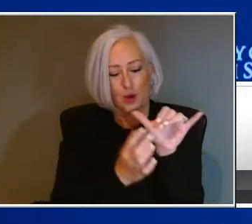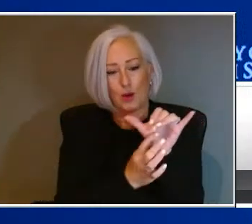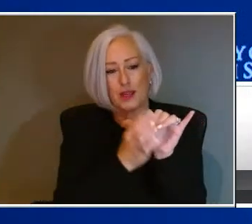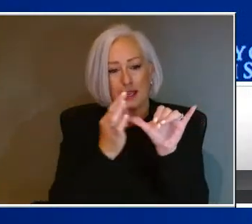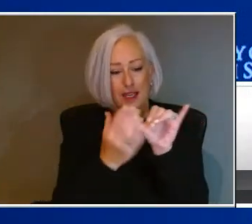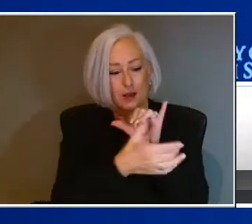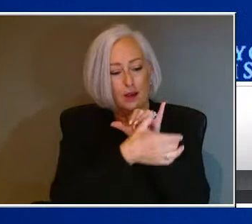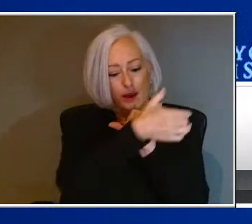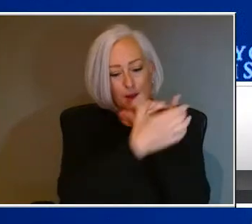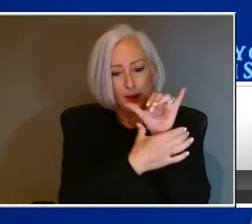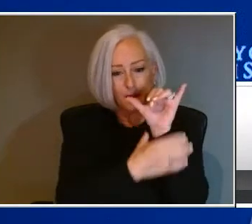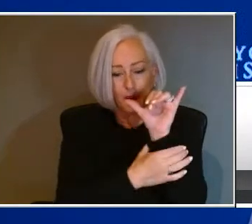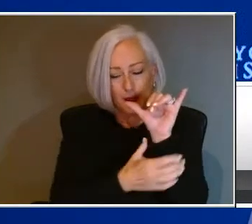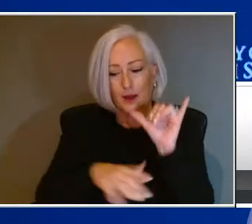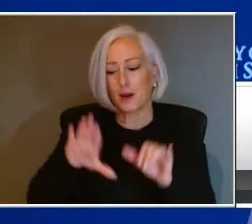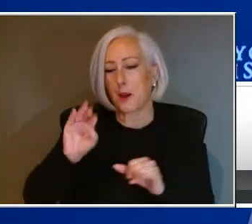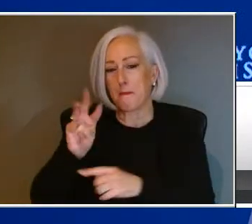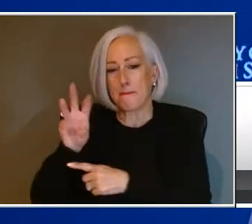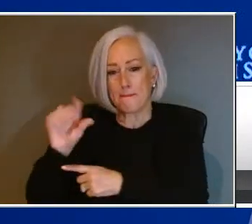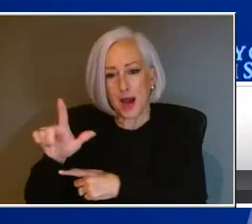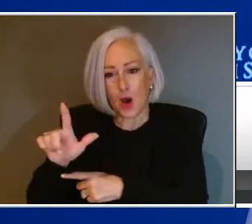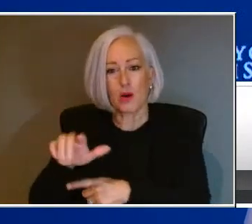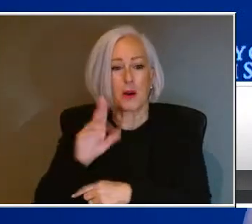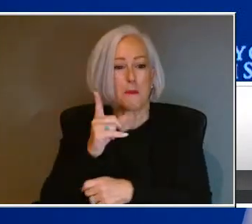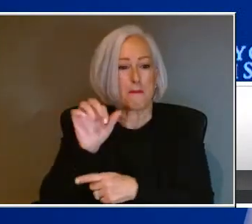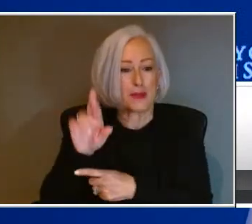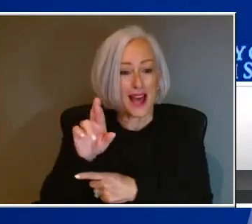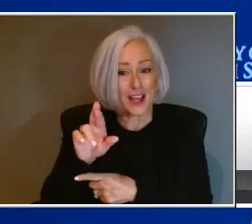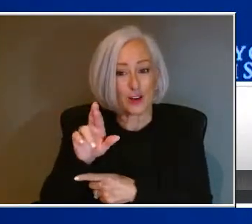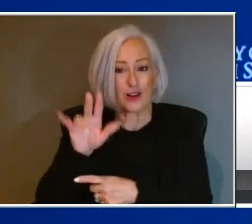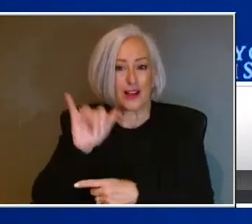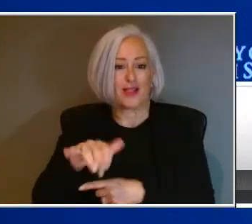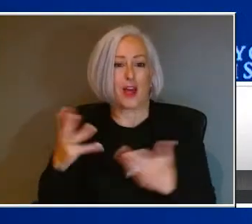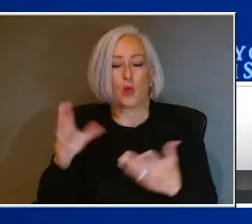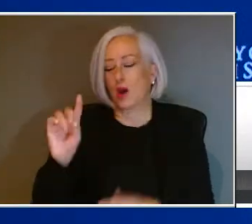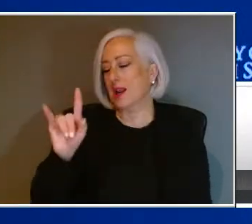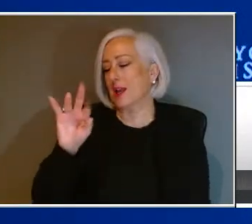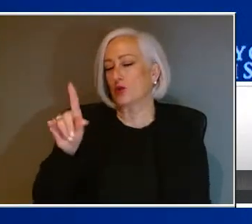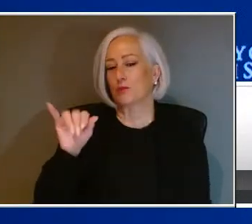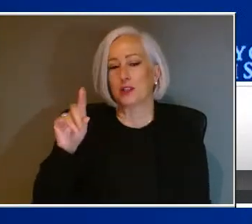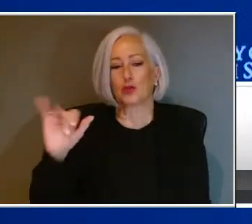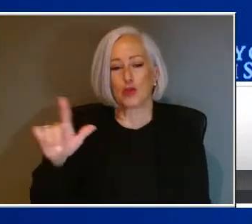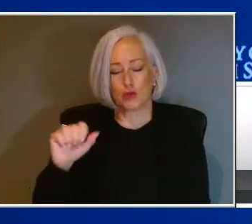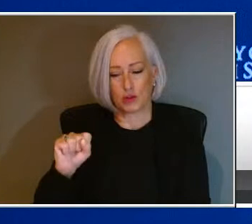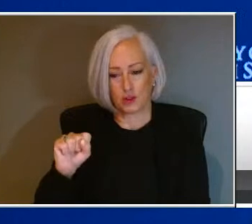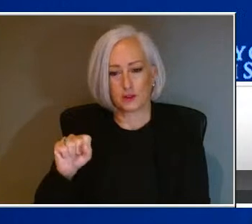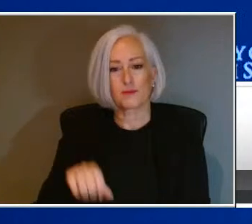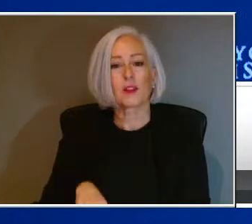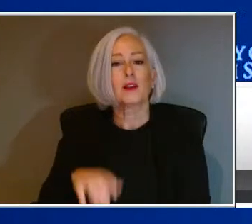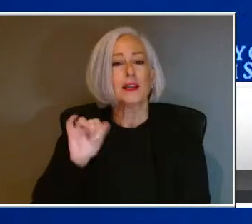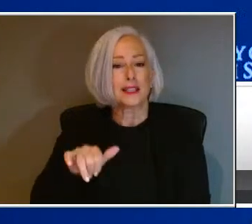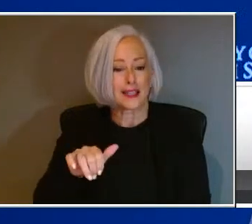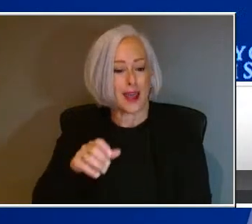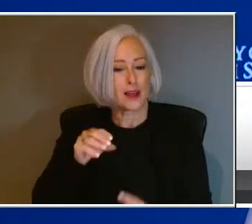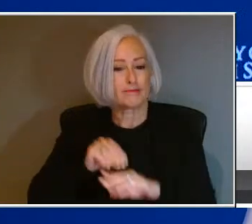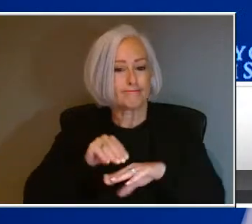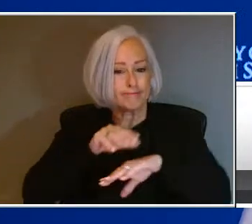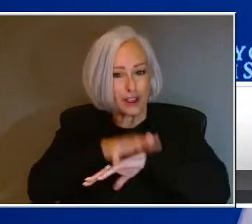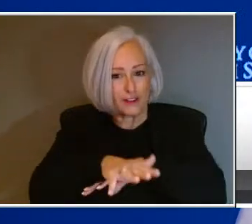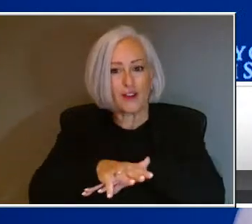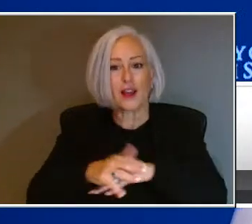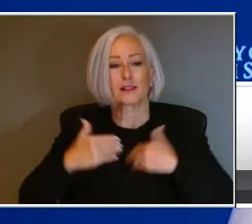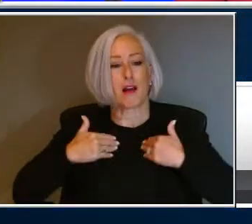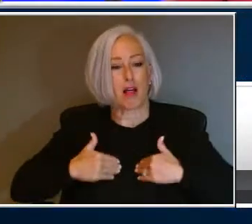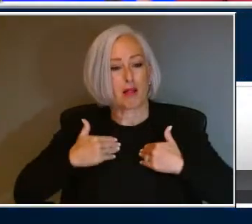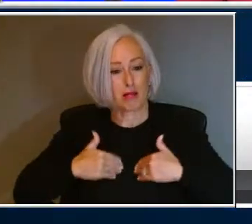bladder, that is what endometriosis is. And it can also exist in more distant sites, such as the diaphragm and lungs as well.